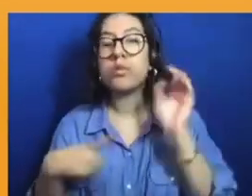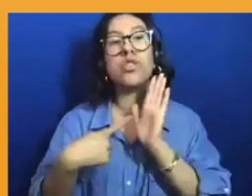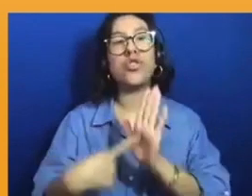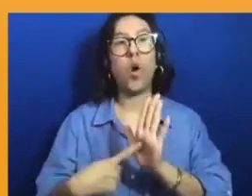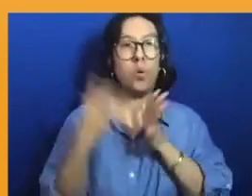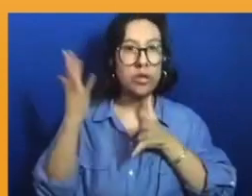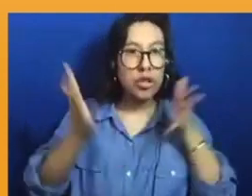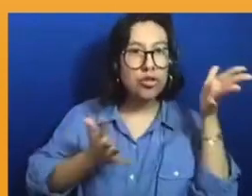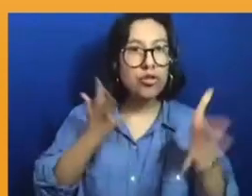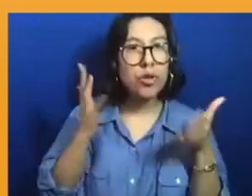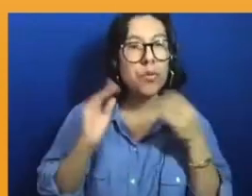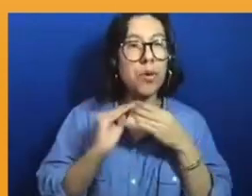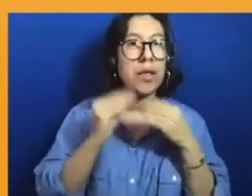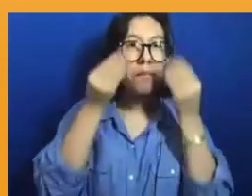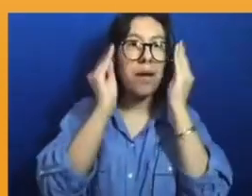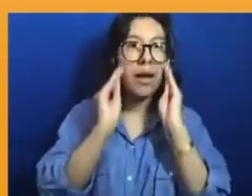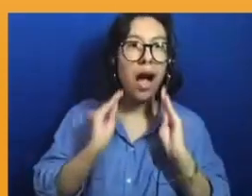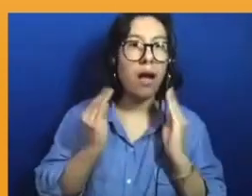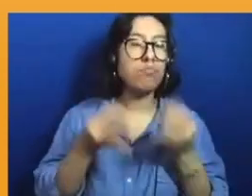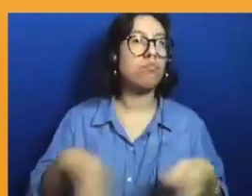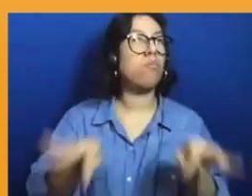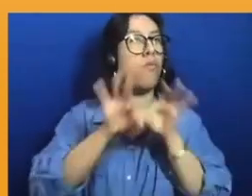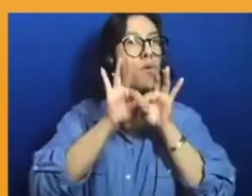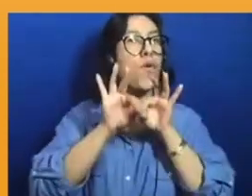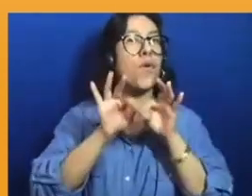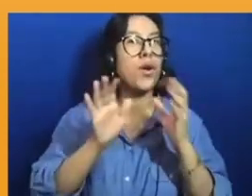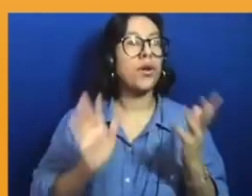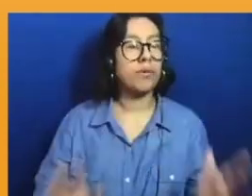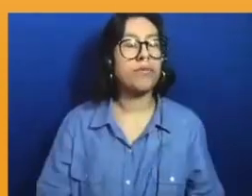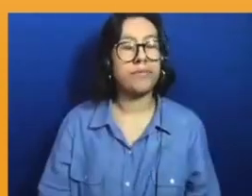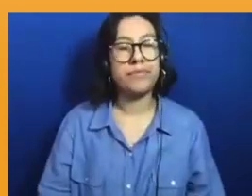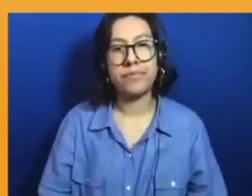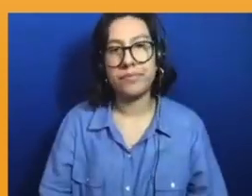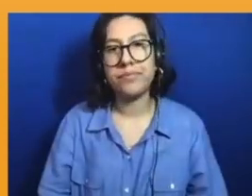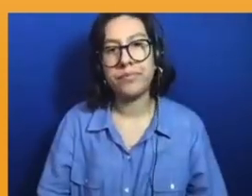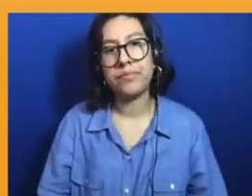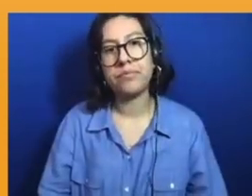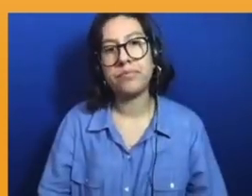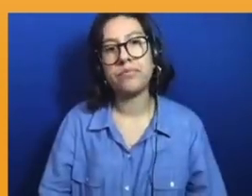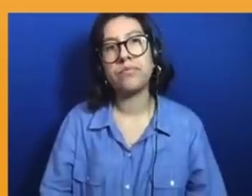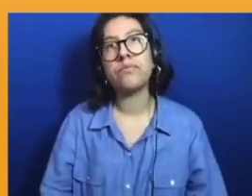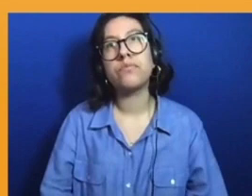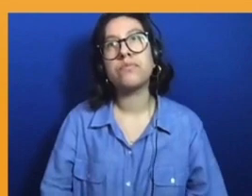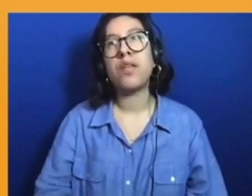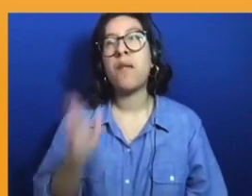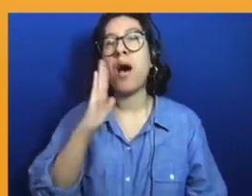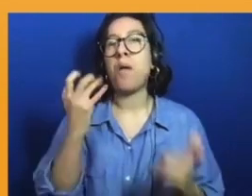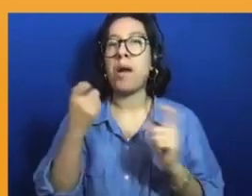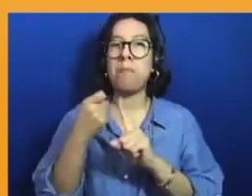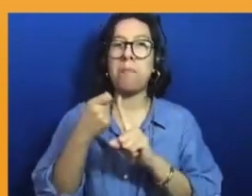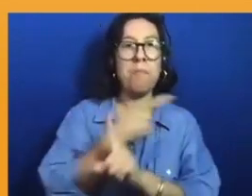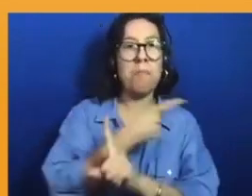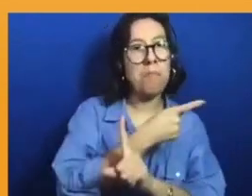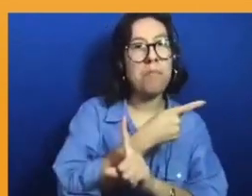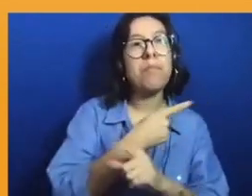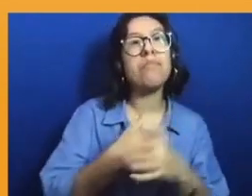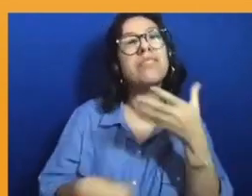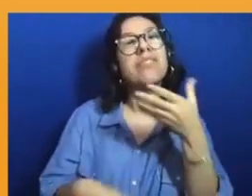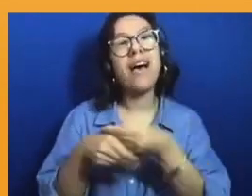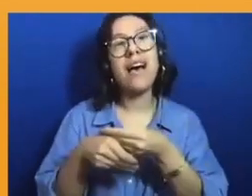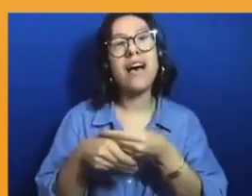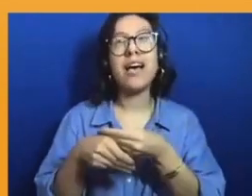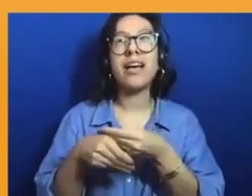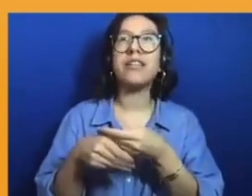even with makeup, is so important. But I want to break off a little bit from here to also